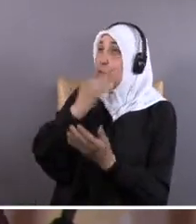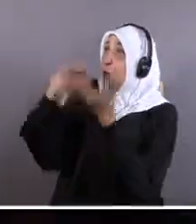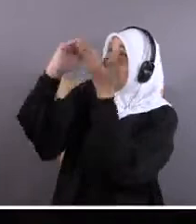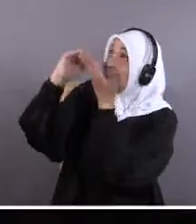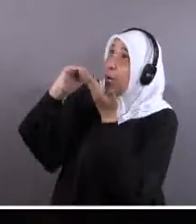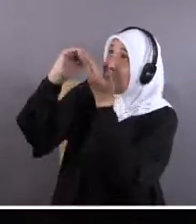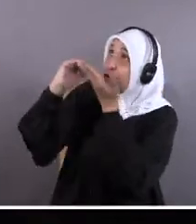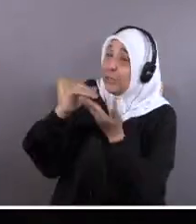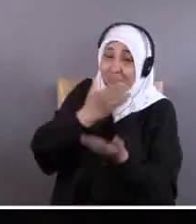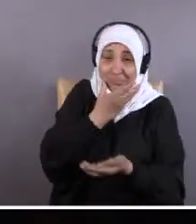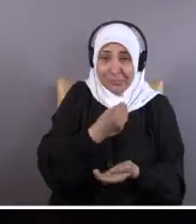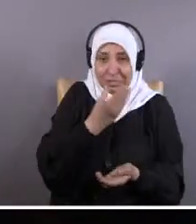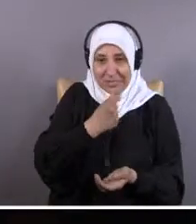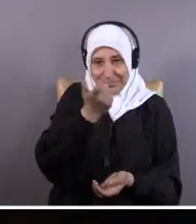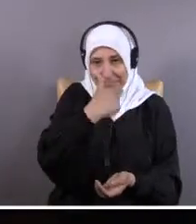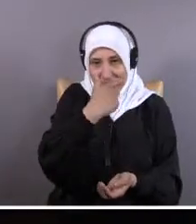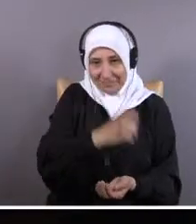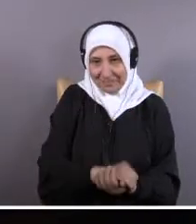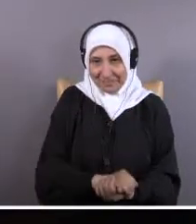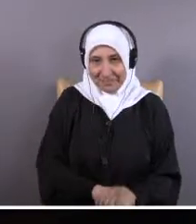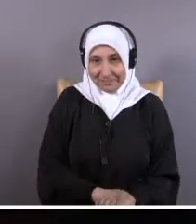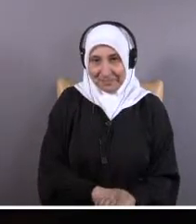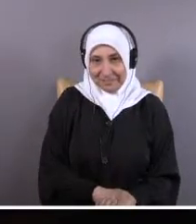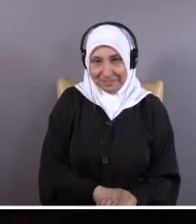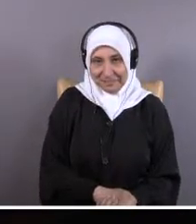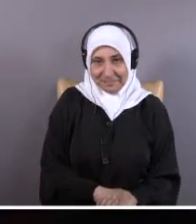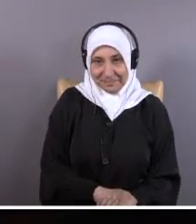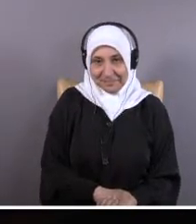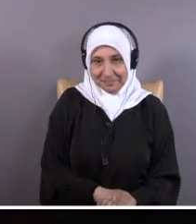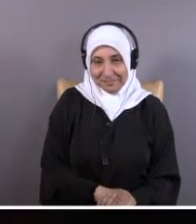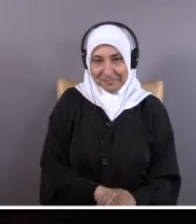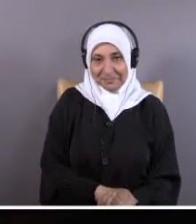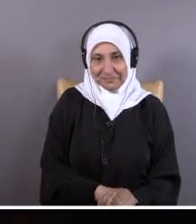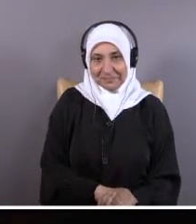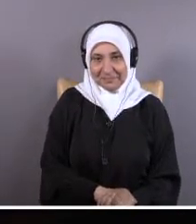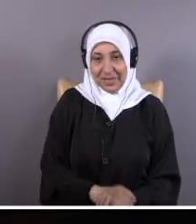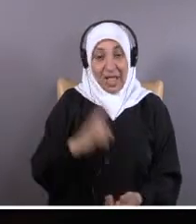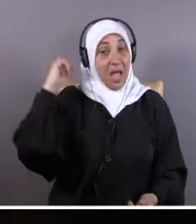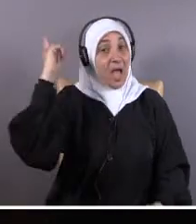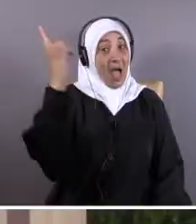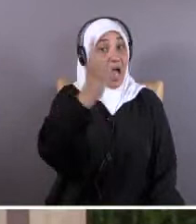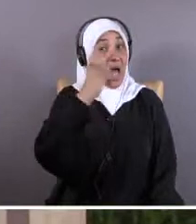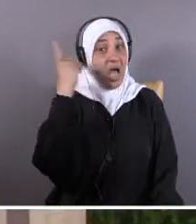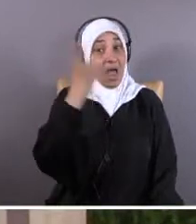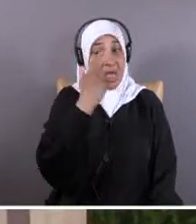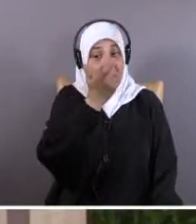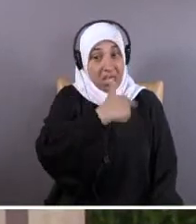The water is crying out for our help.